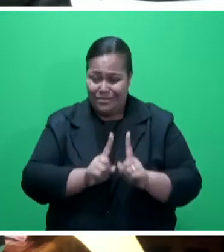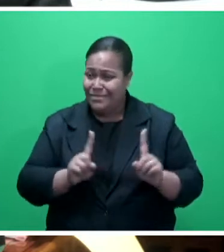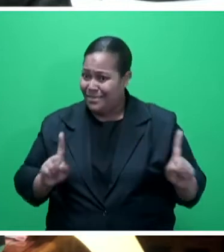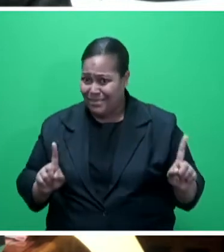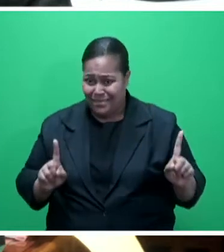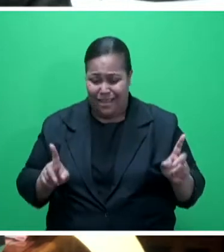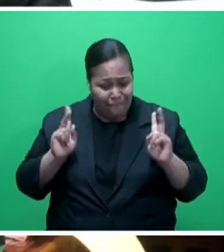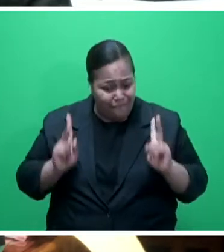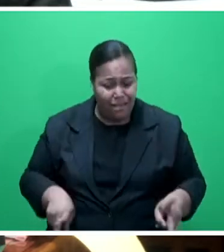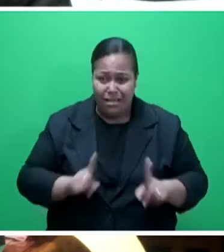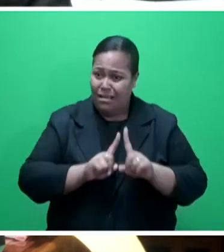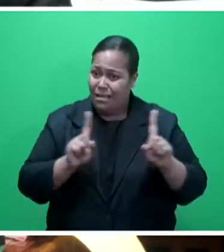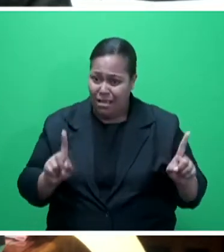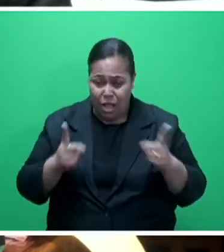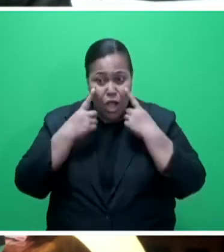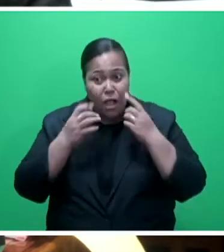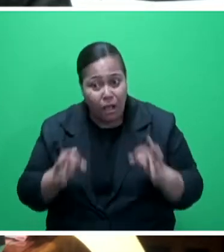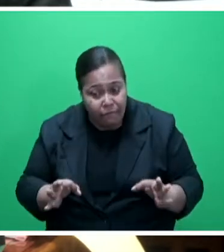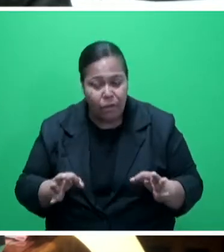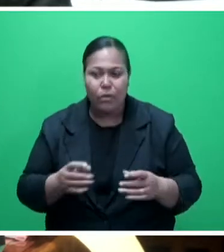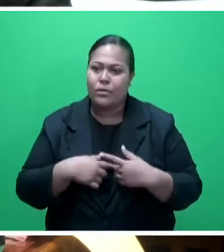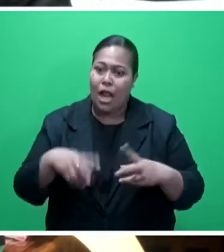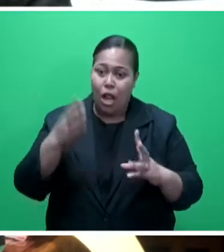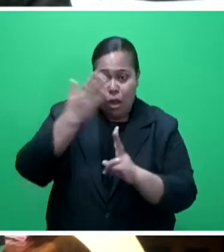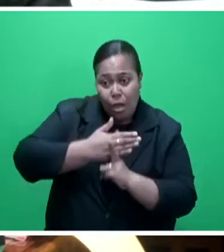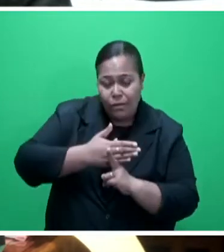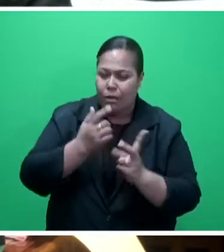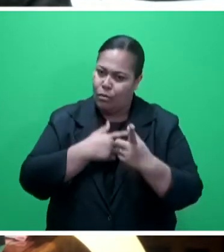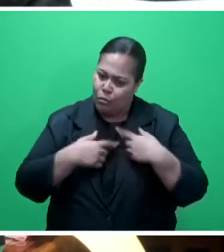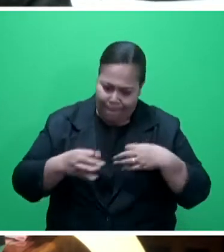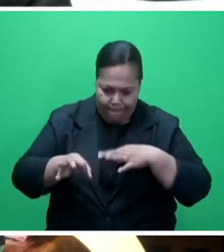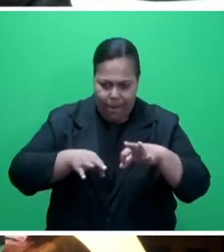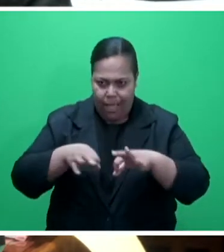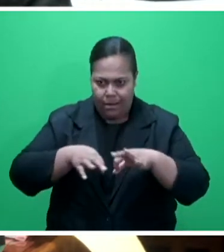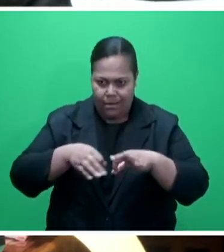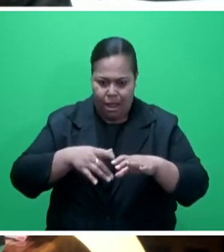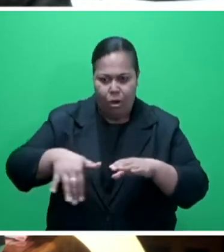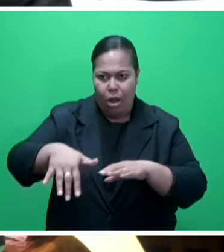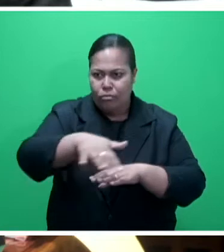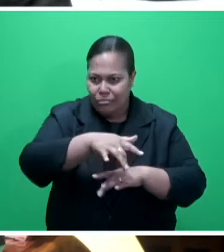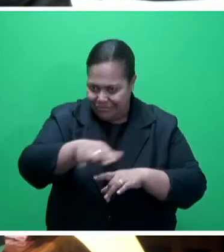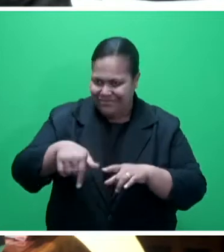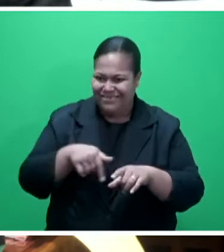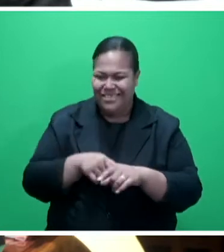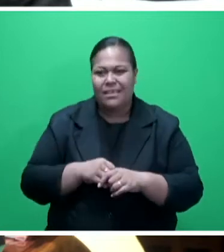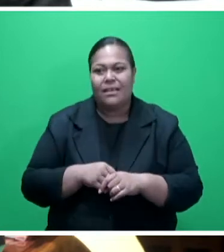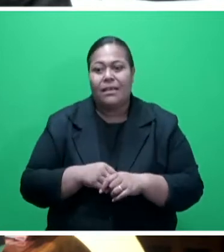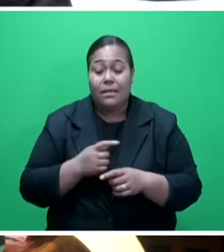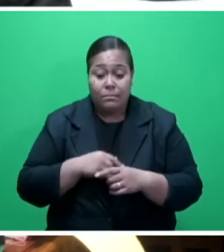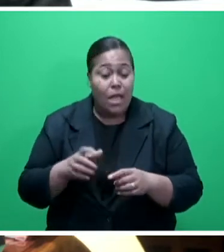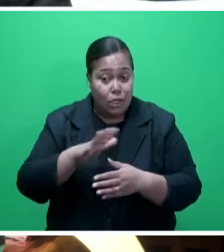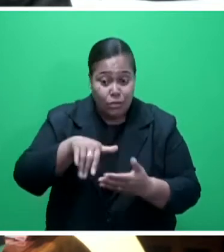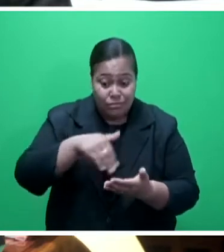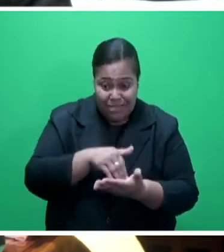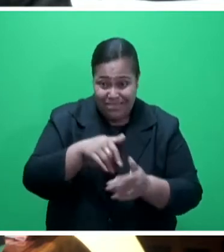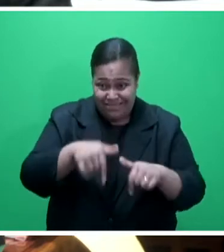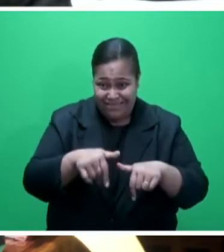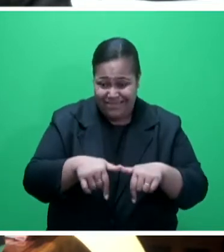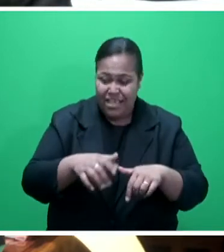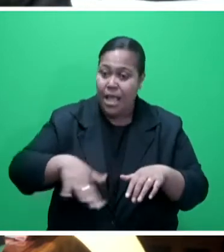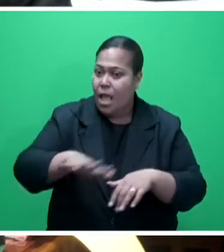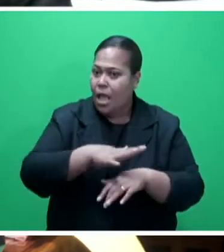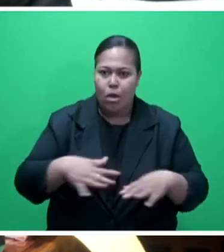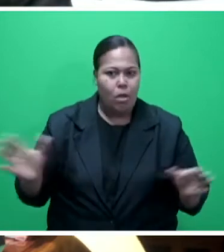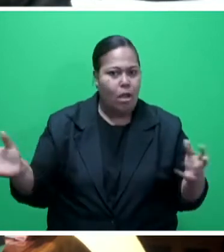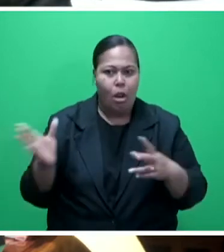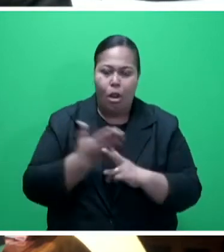COVID-19 restrictions, curfews, and of course lockdowns as well, Mr. Speaker. In phase one of the response, the Greater Suva area was in lockdown, and all